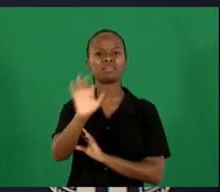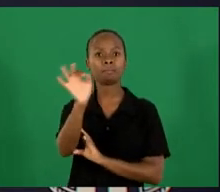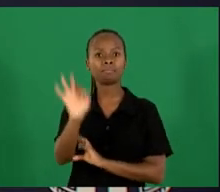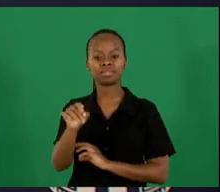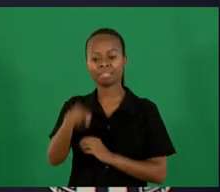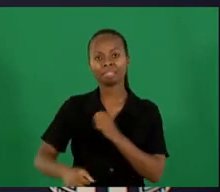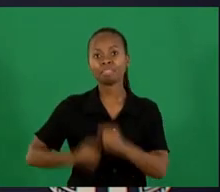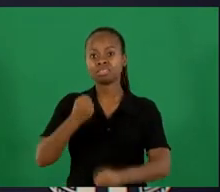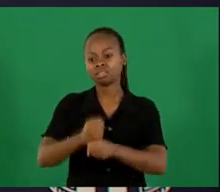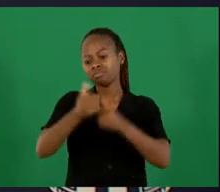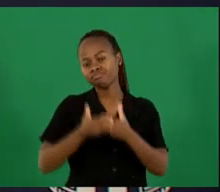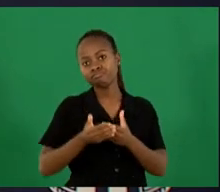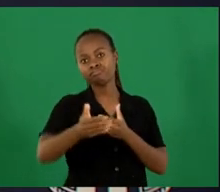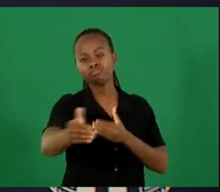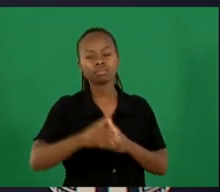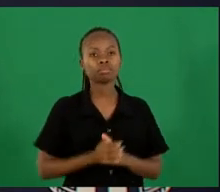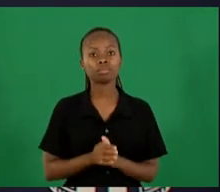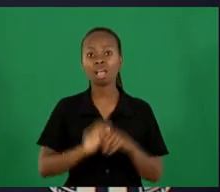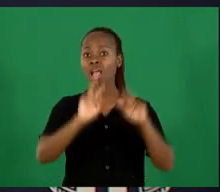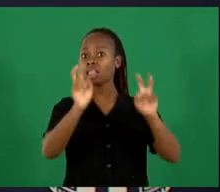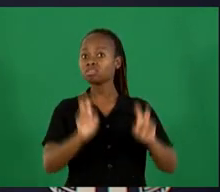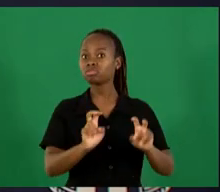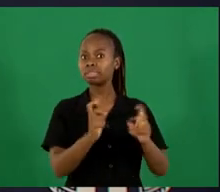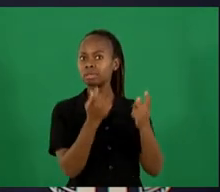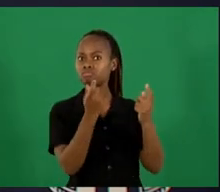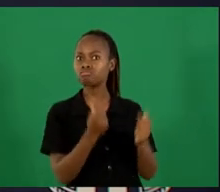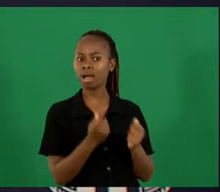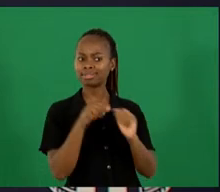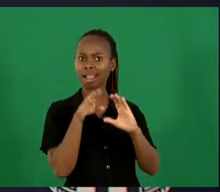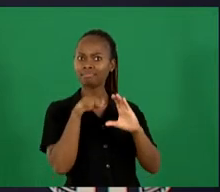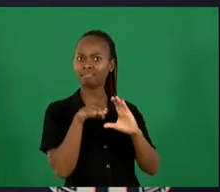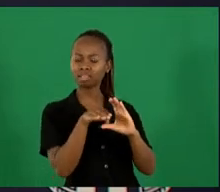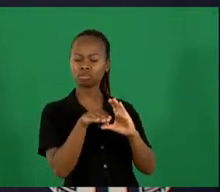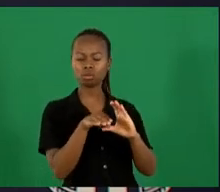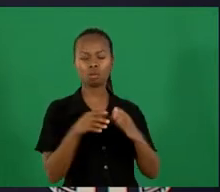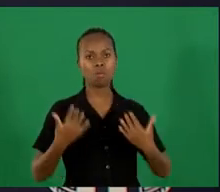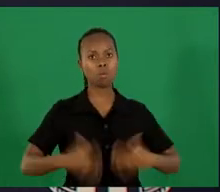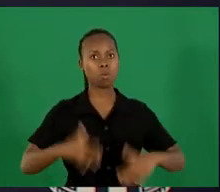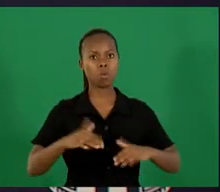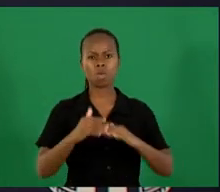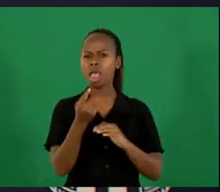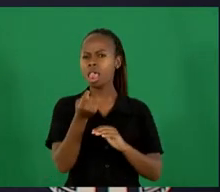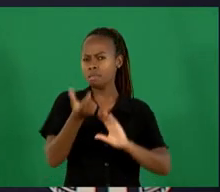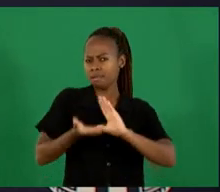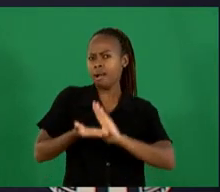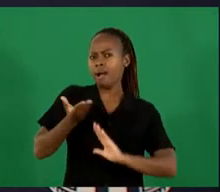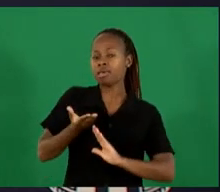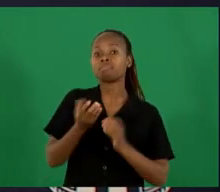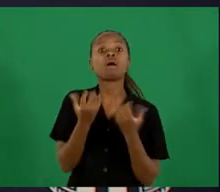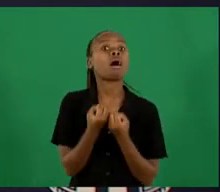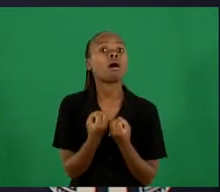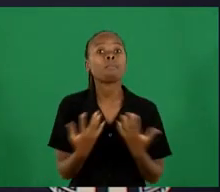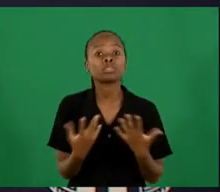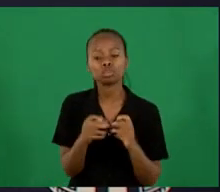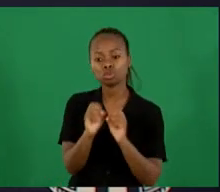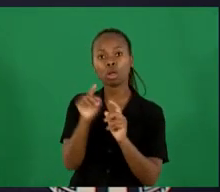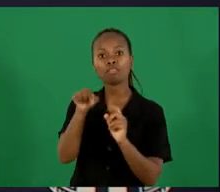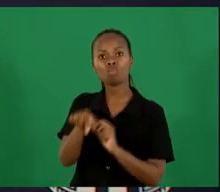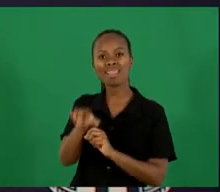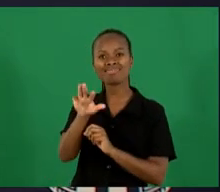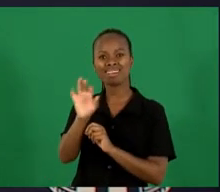2023. Local electricity price inflation has been revised higher at 12.9% in